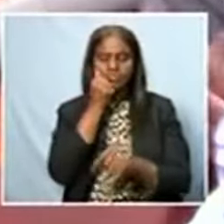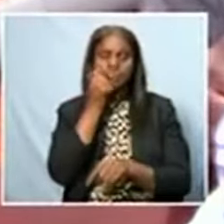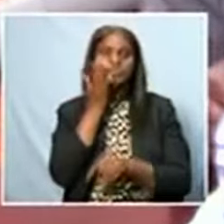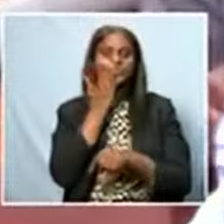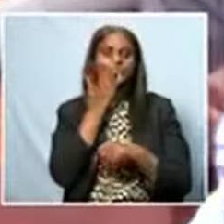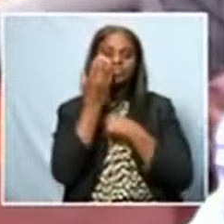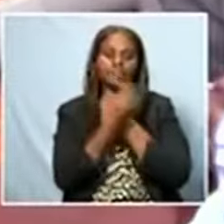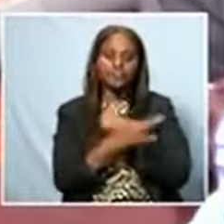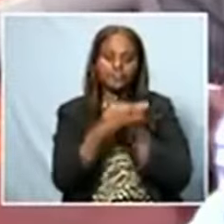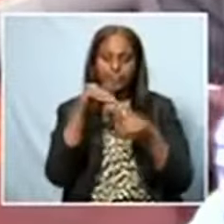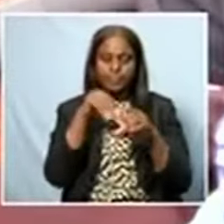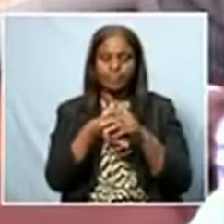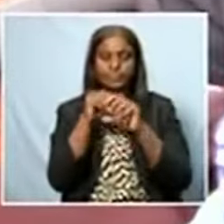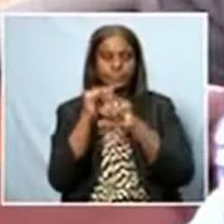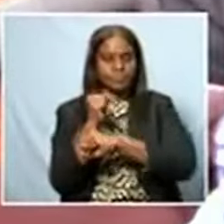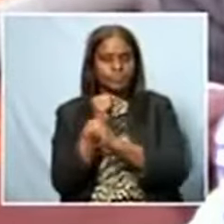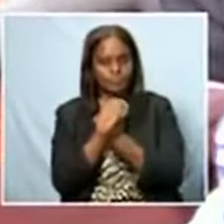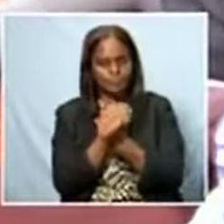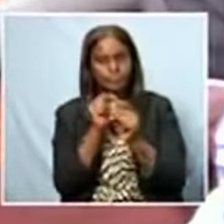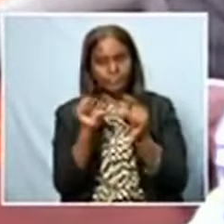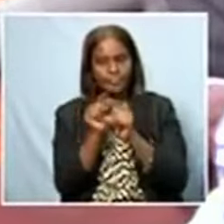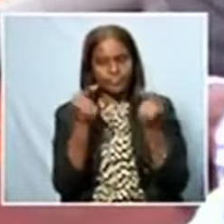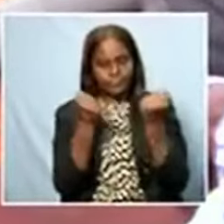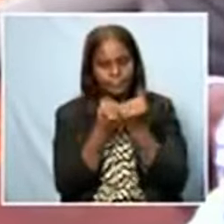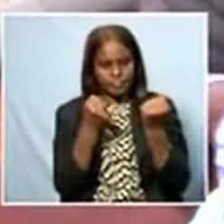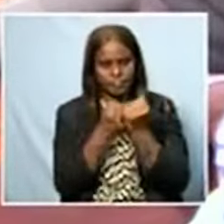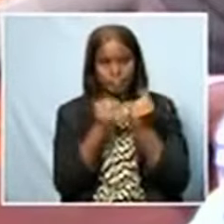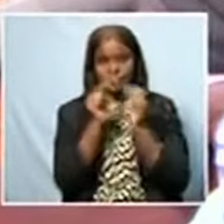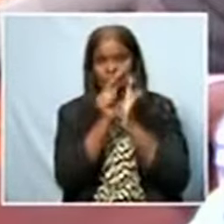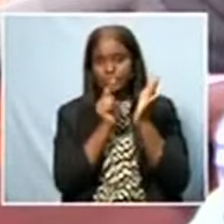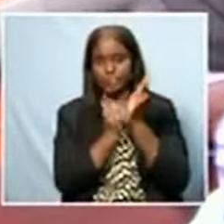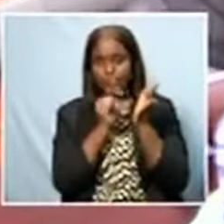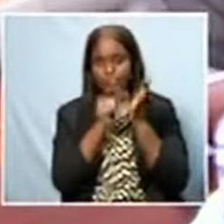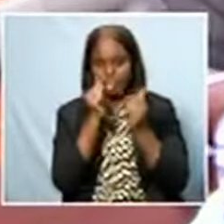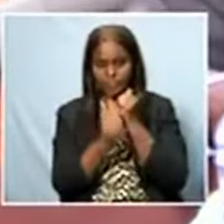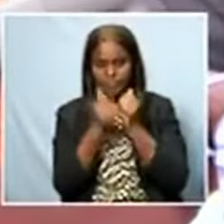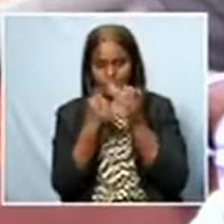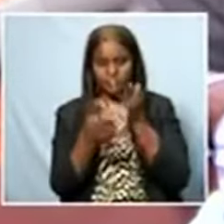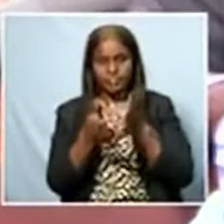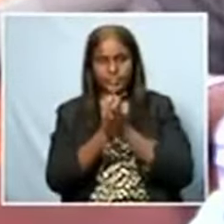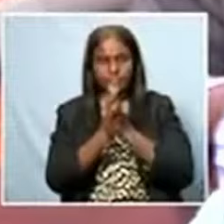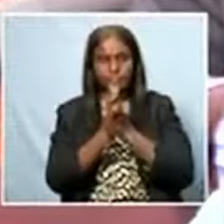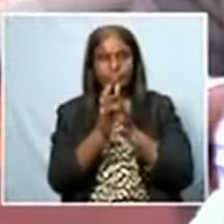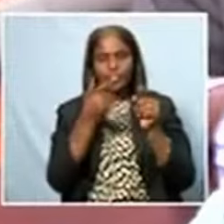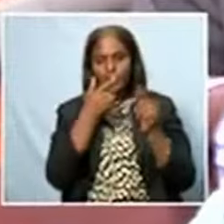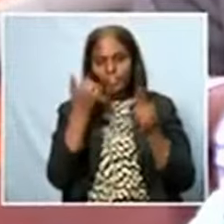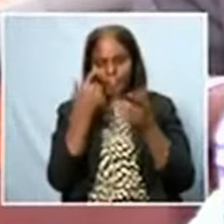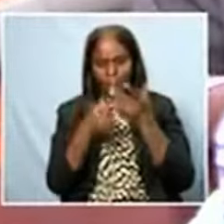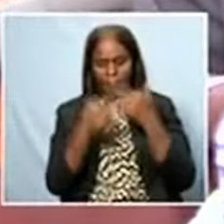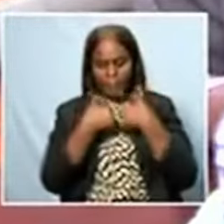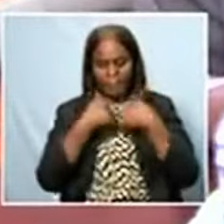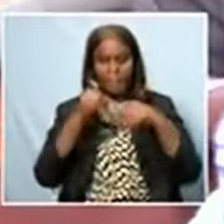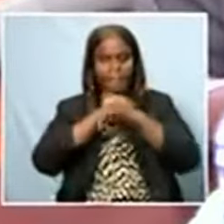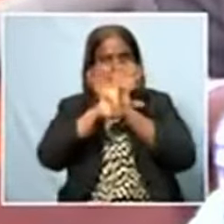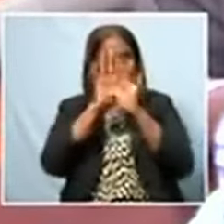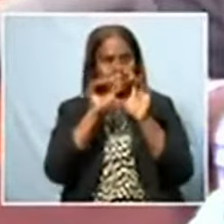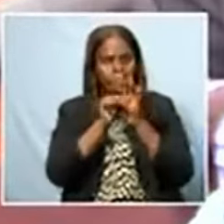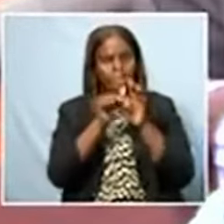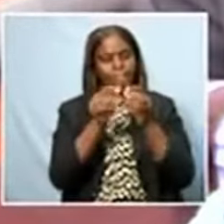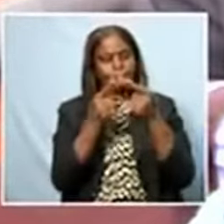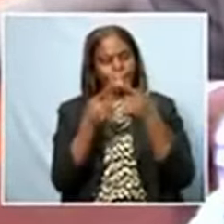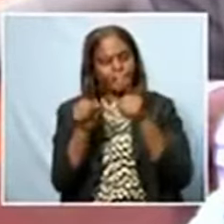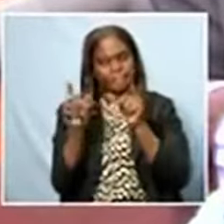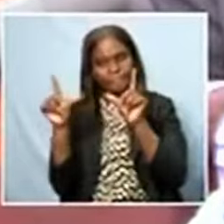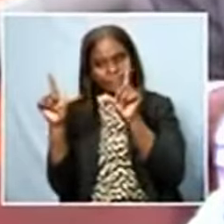Affairs and Return Security that supported the bill, but requested that there should be a clarification on distinction